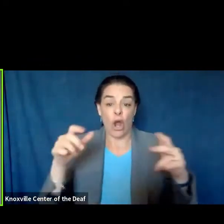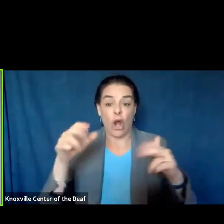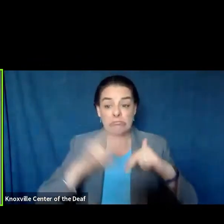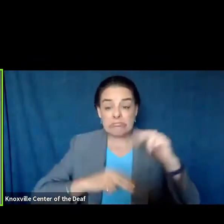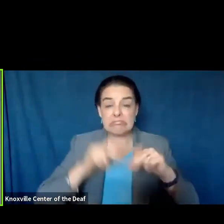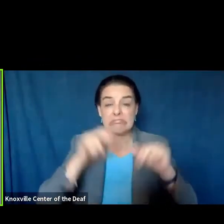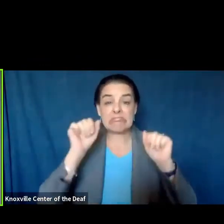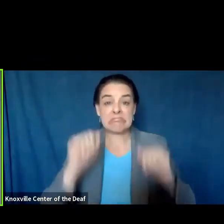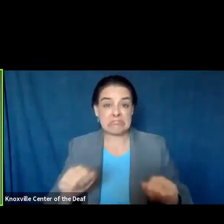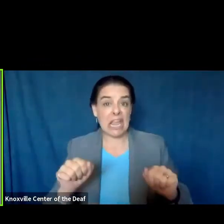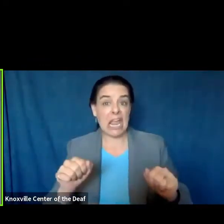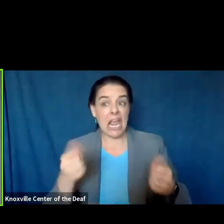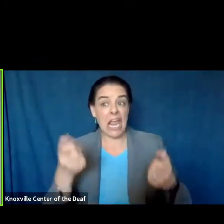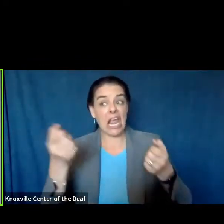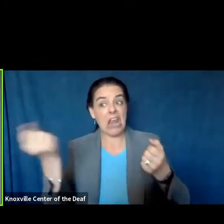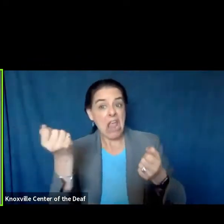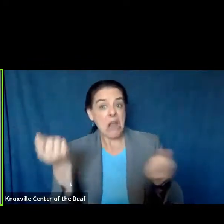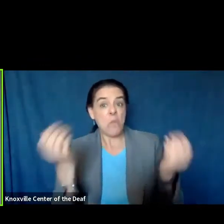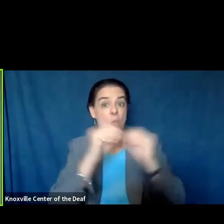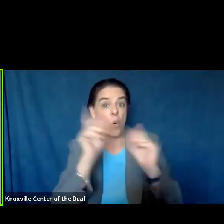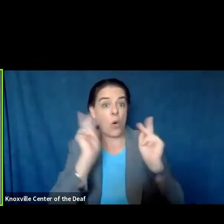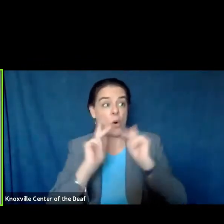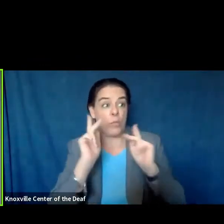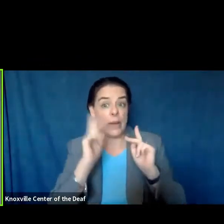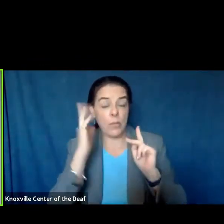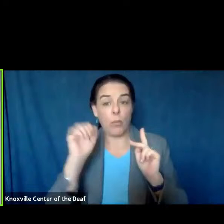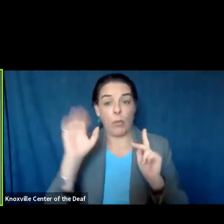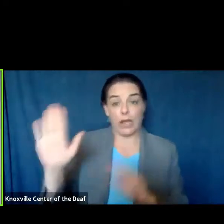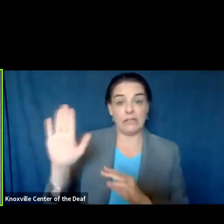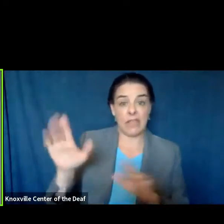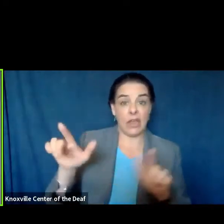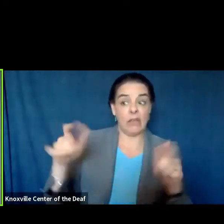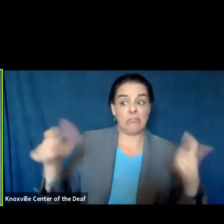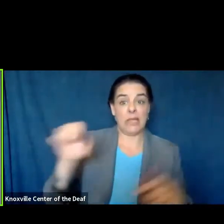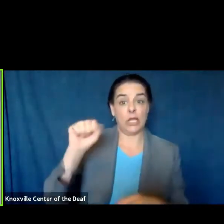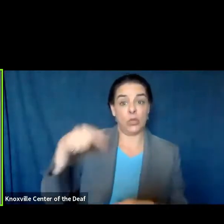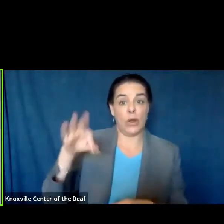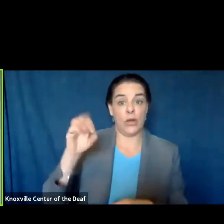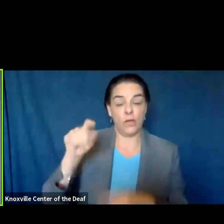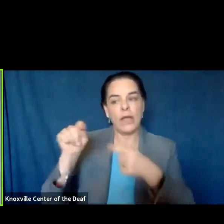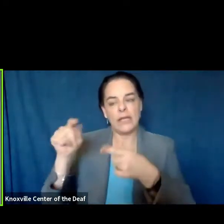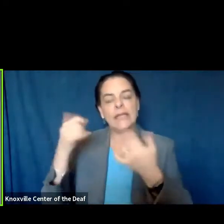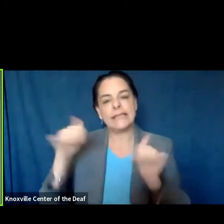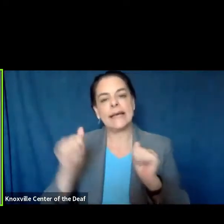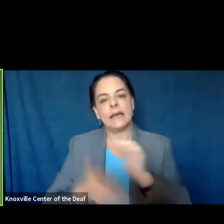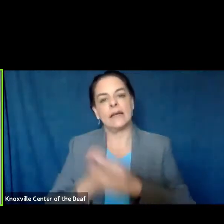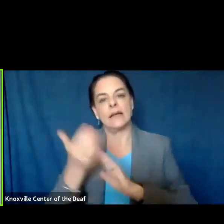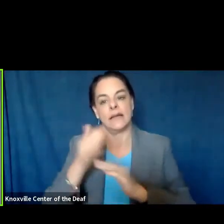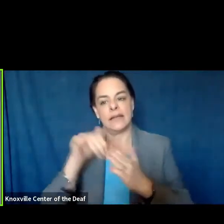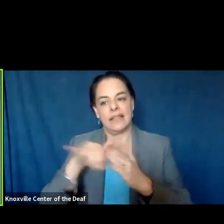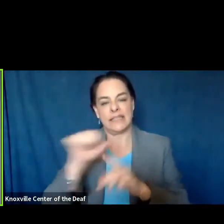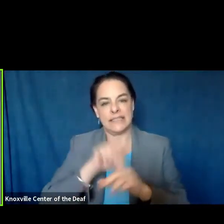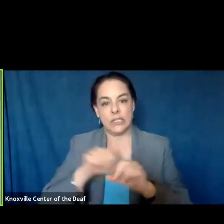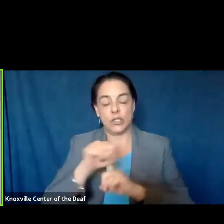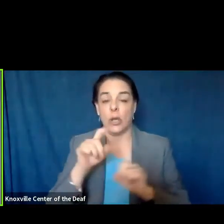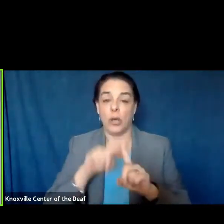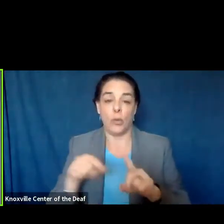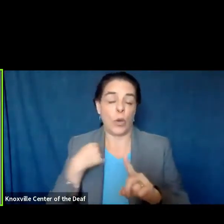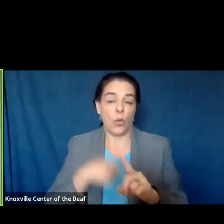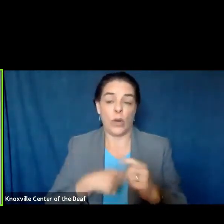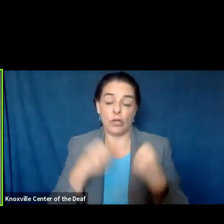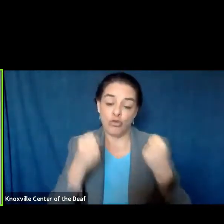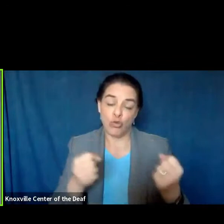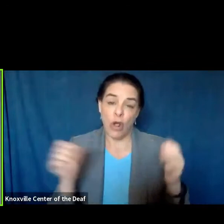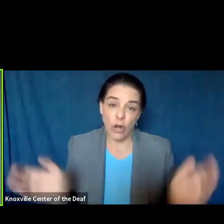accommodate more people because of their square footage can still operate in this situation. We just really strongly encourage